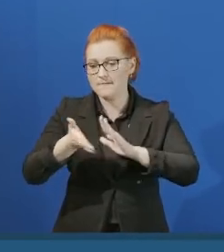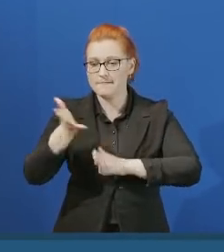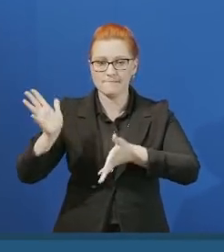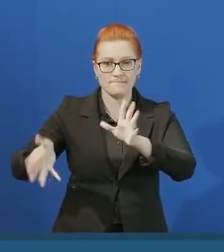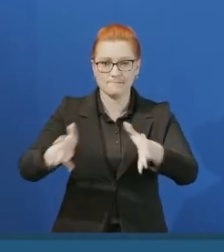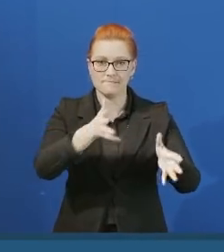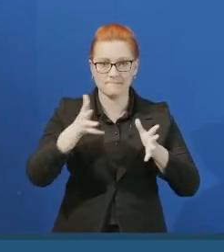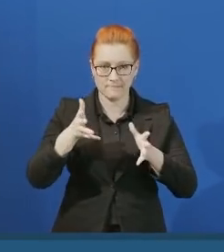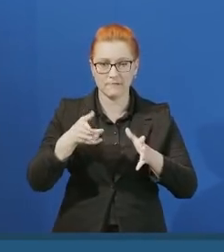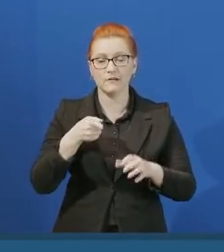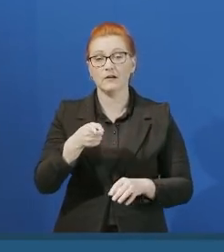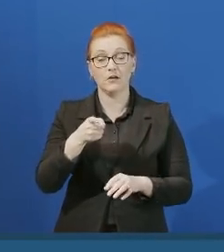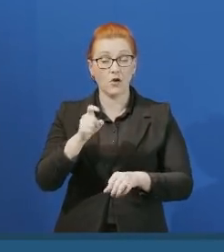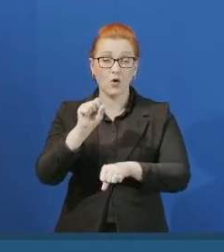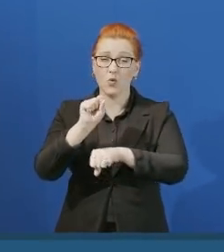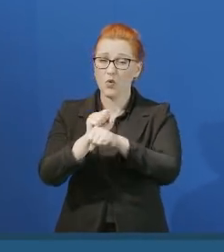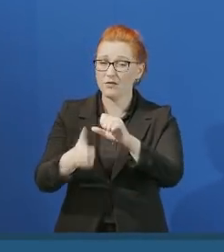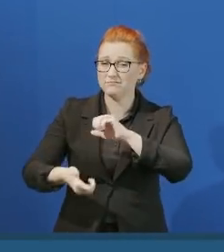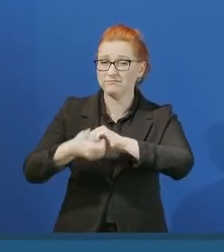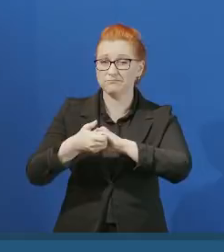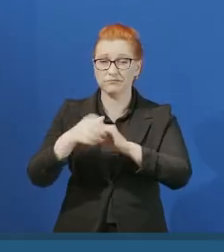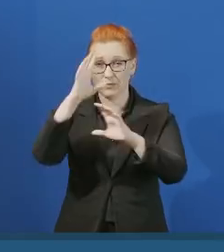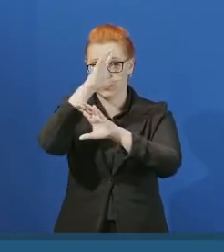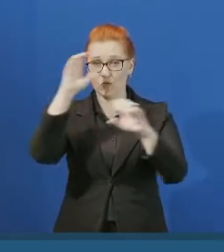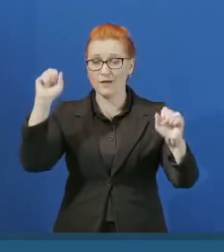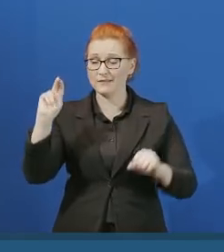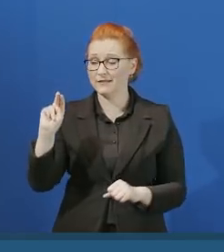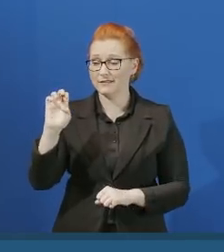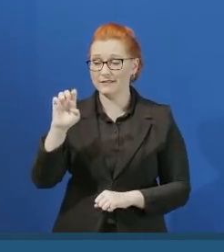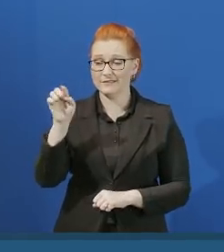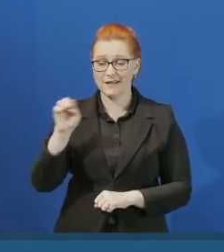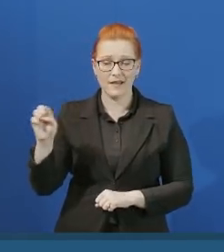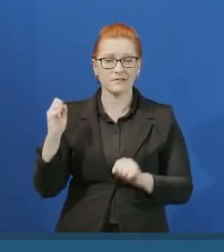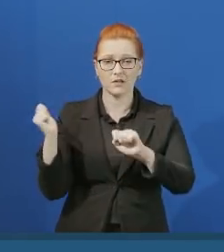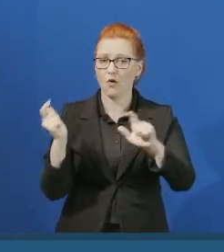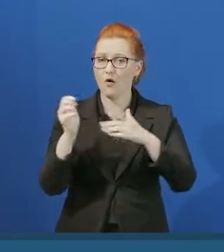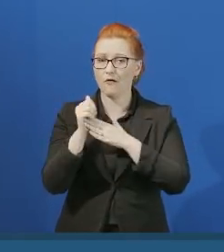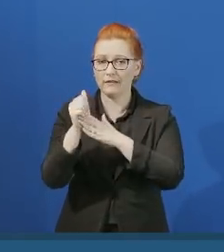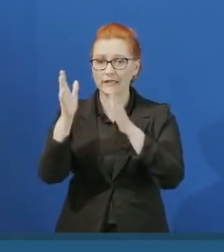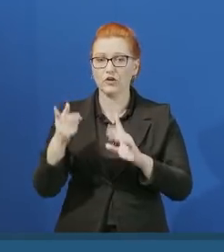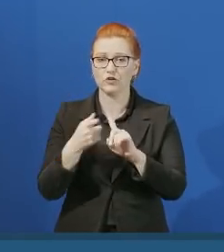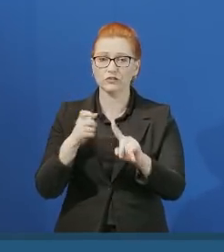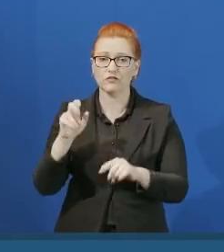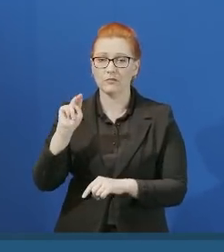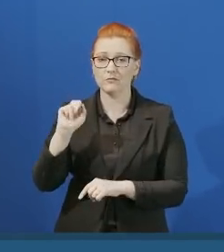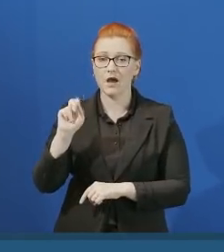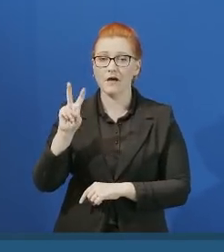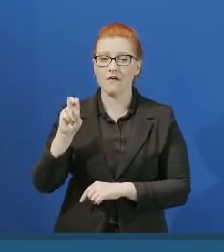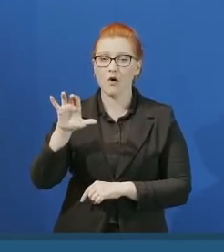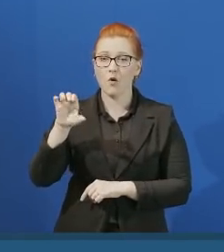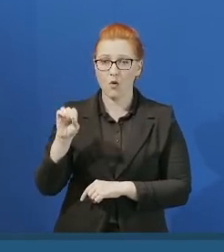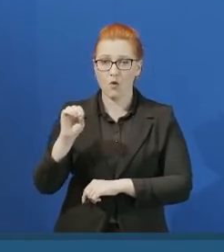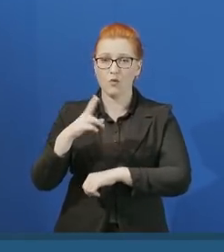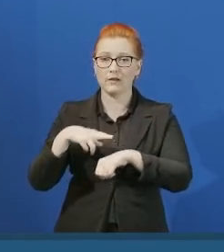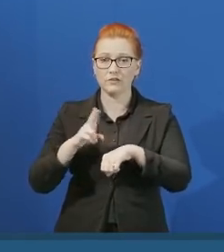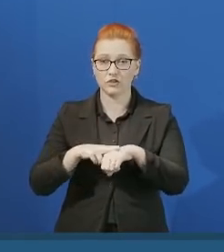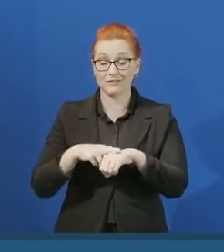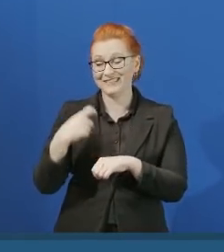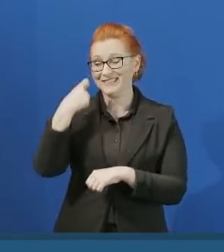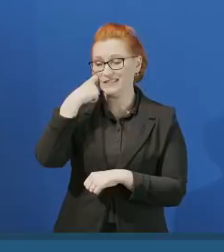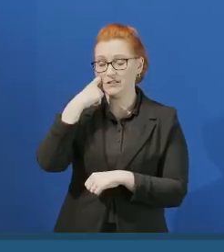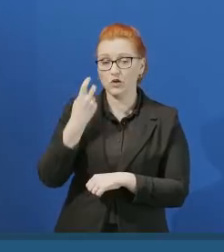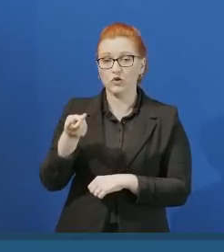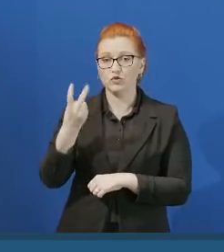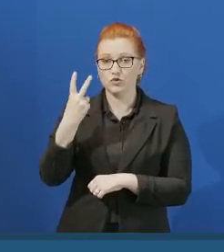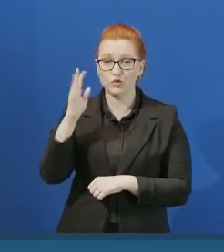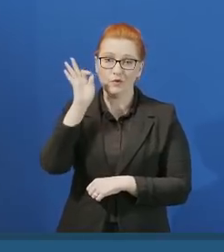President Nez and all of the leaders on the nation. In the last week, we've received 2 federal disaster medical assistance